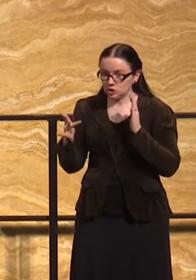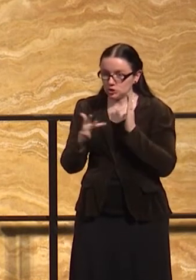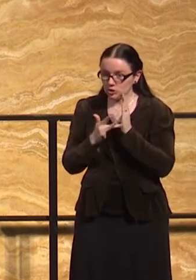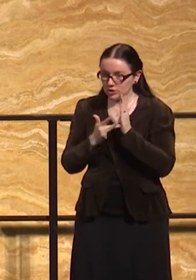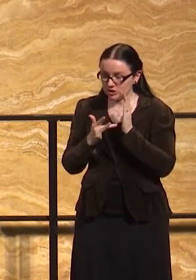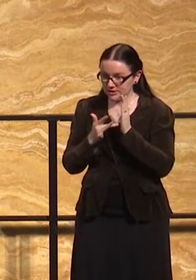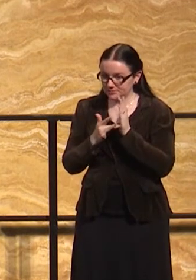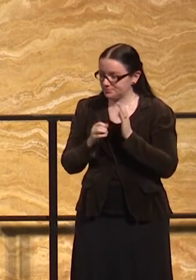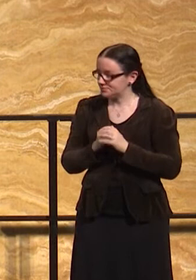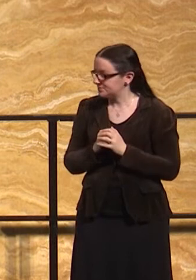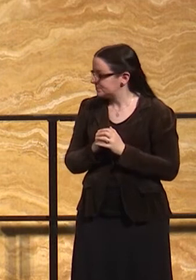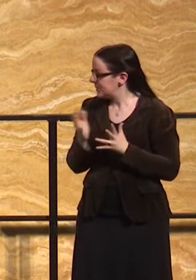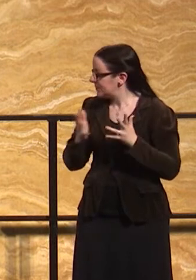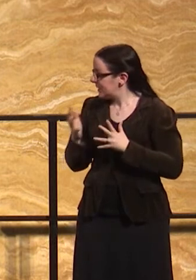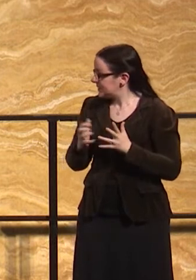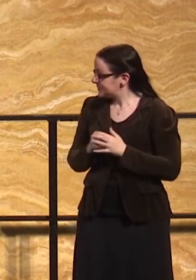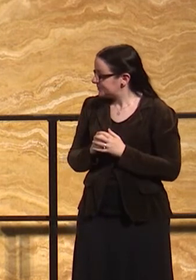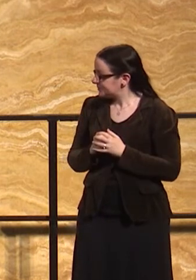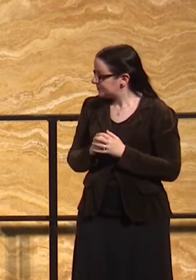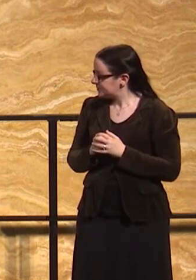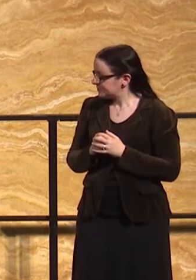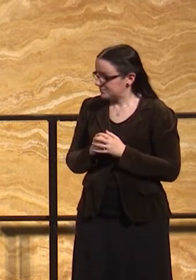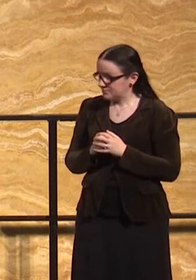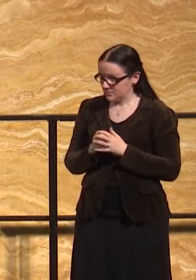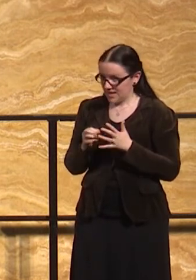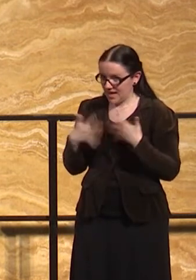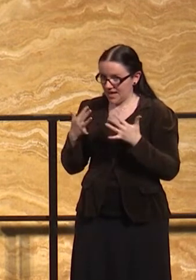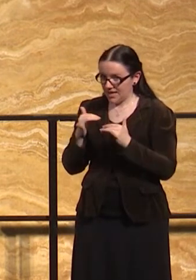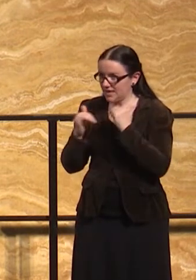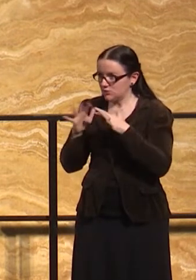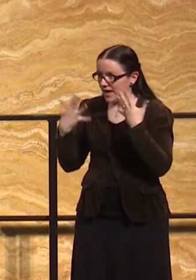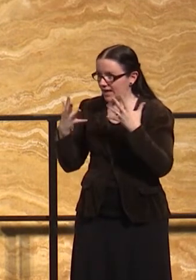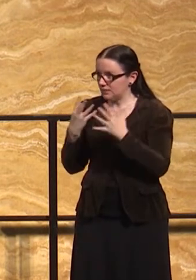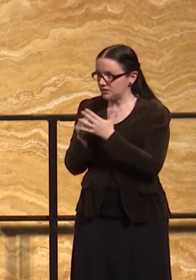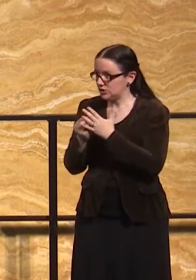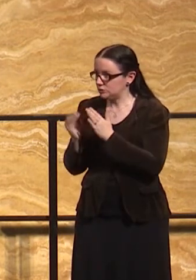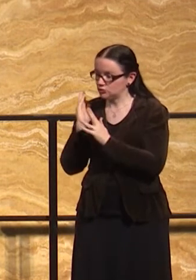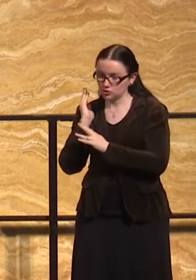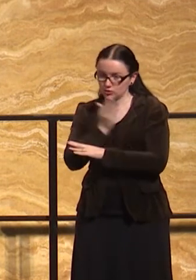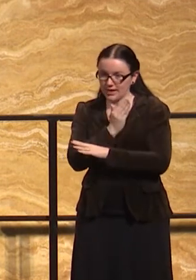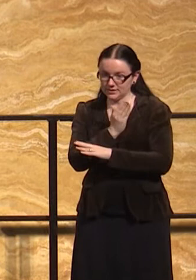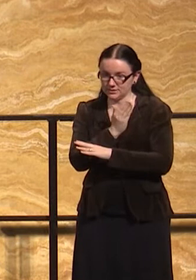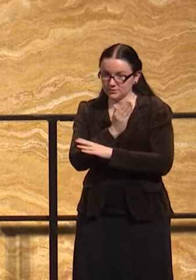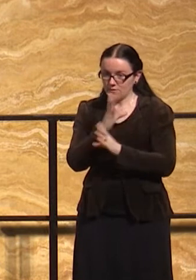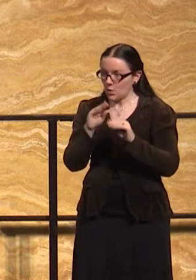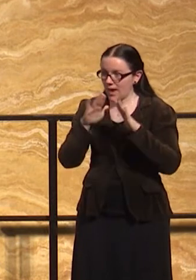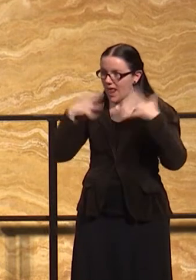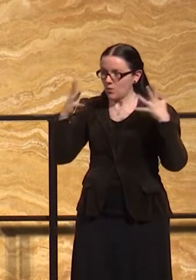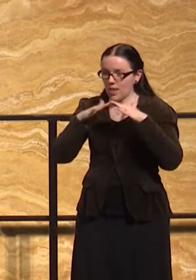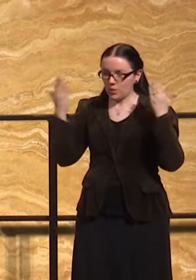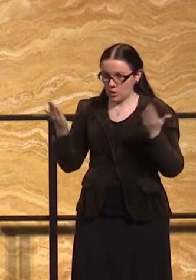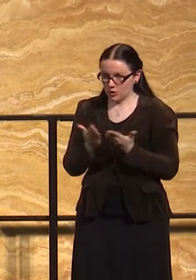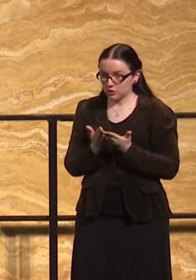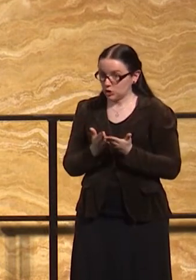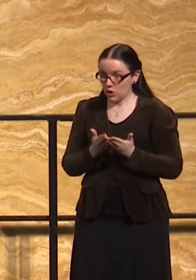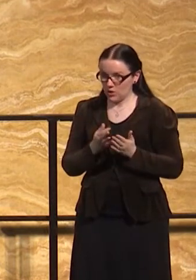BGAN technology, which meant we could send material straight away from anywhere in the world. I said, get it in, we'll put it on. And it went straight